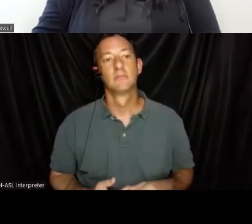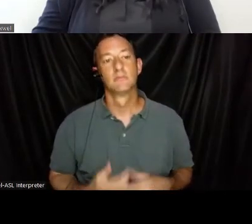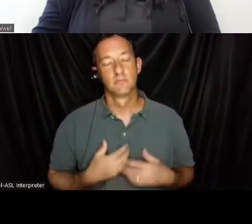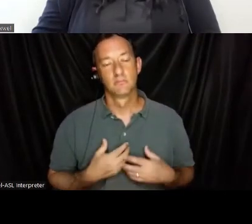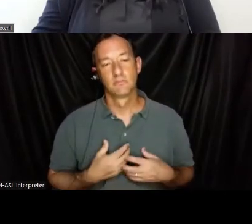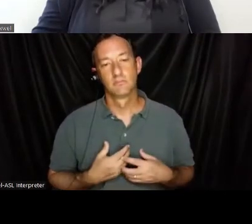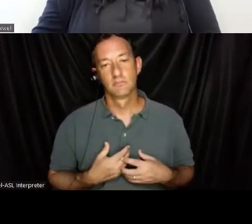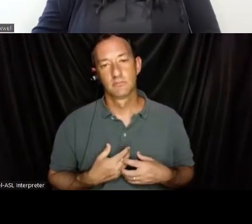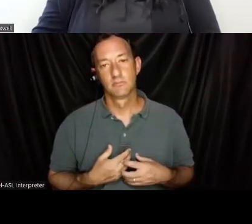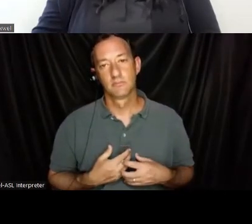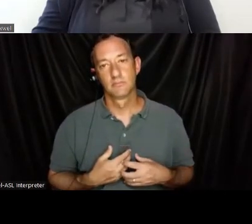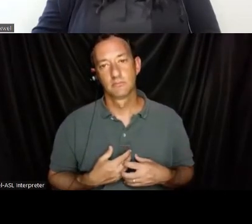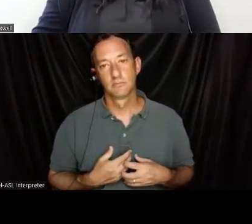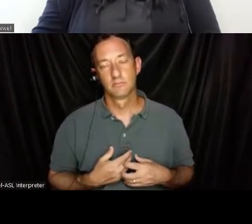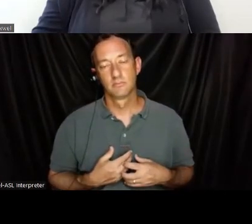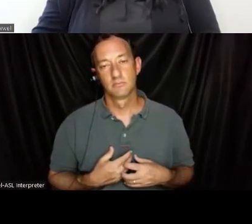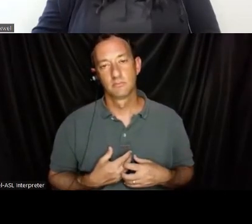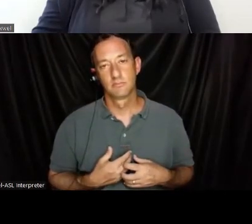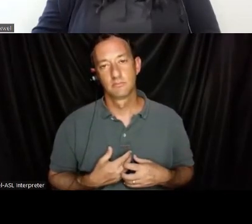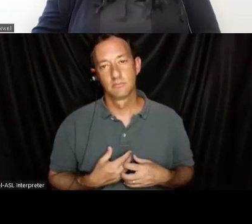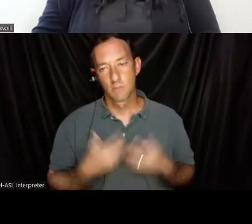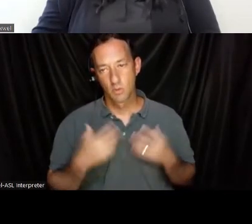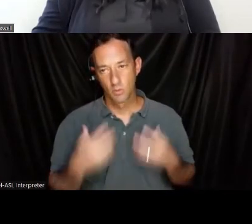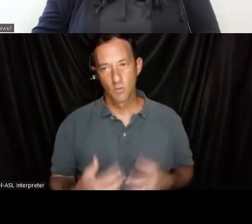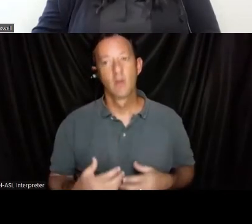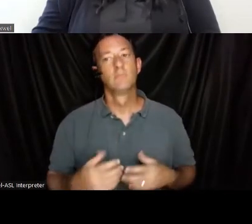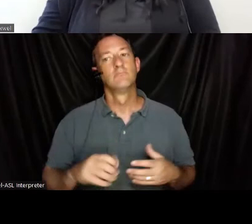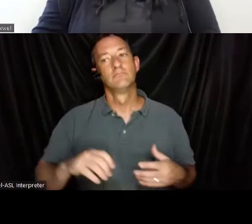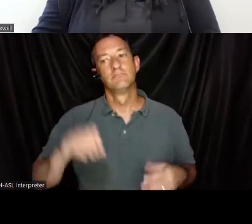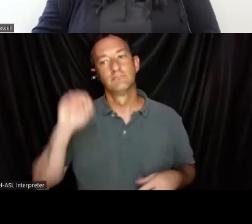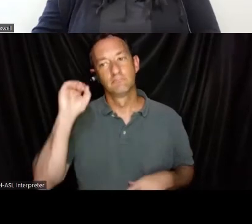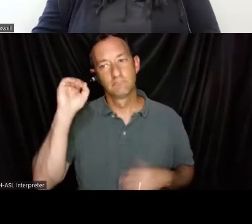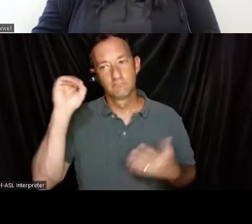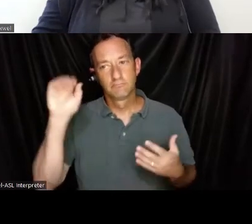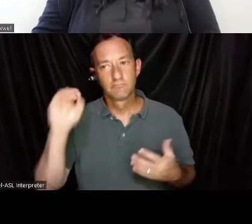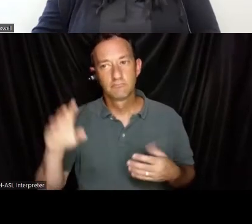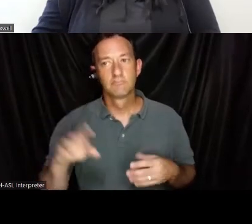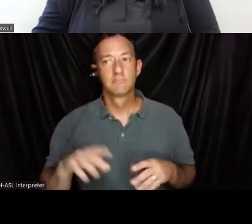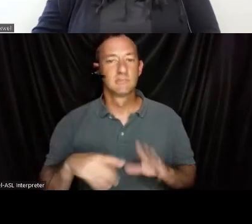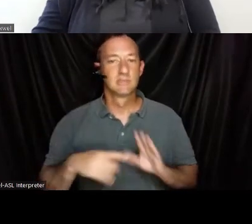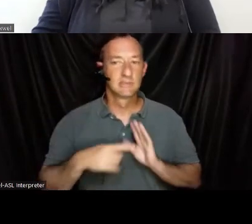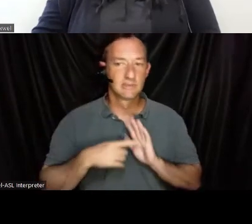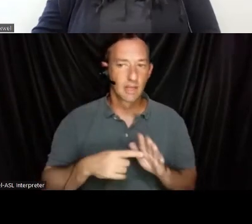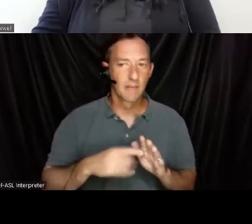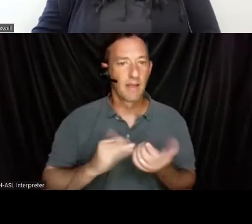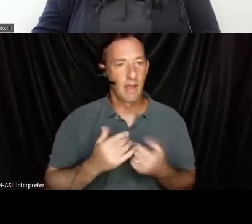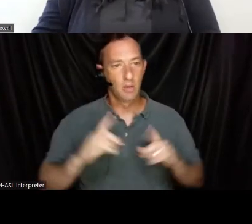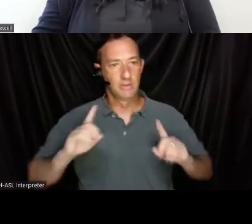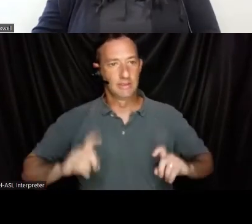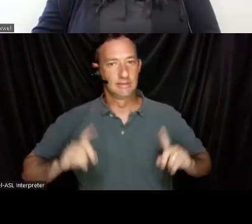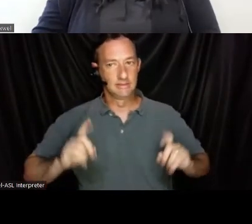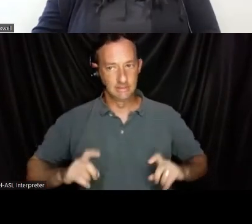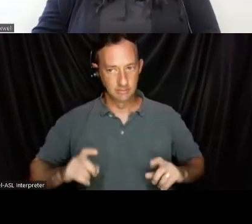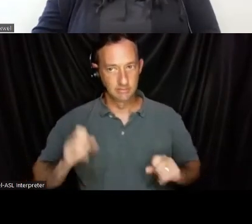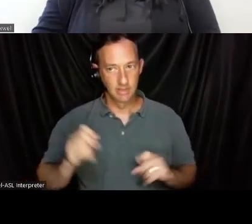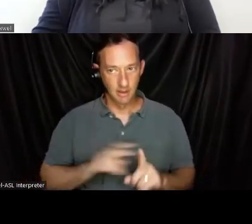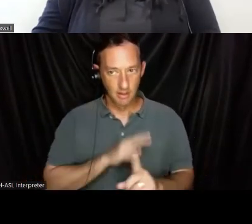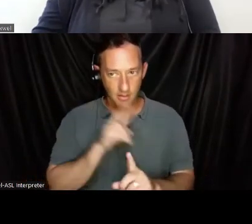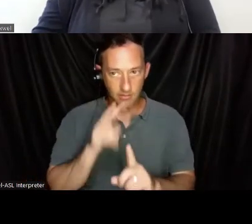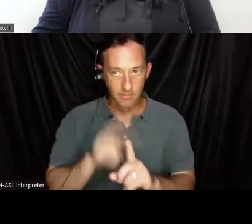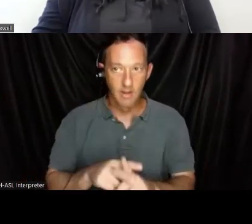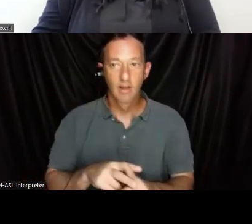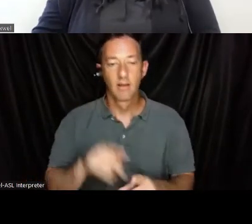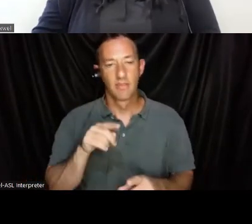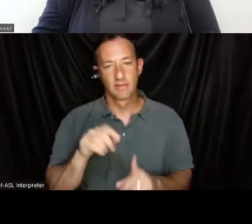provide and talk a little bit about an example of how testing can be used in these cases. So there's a